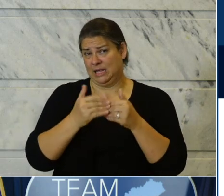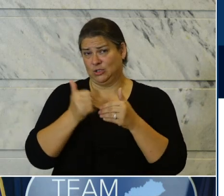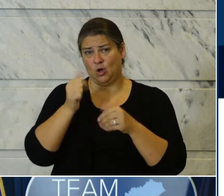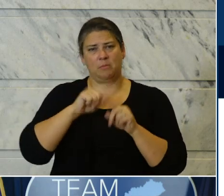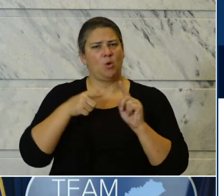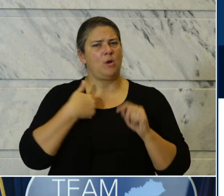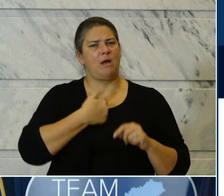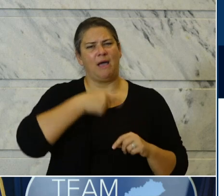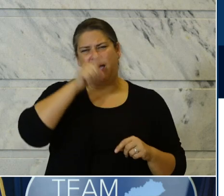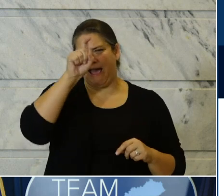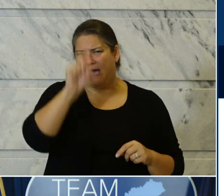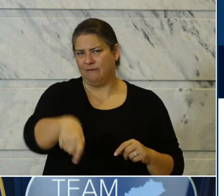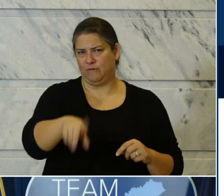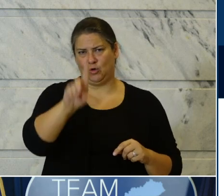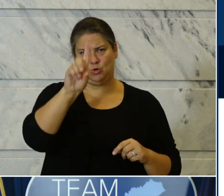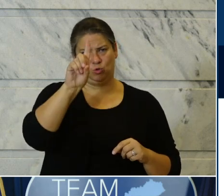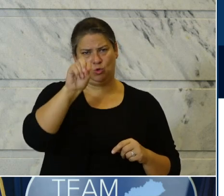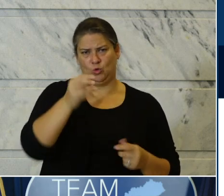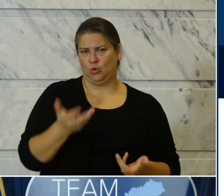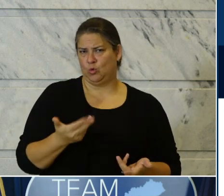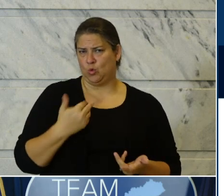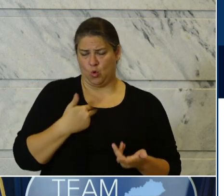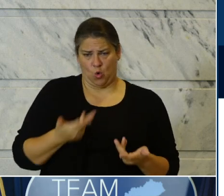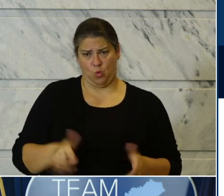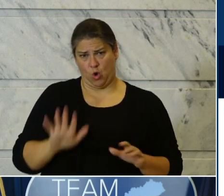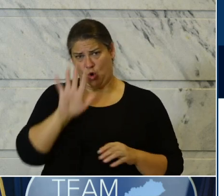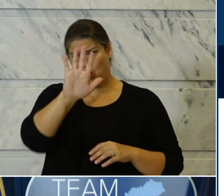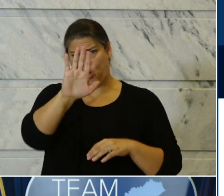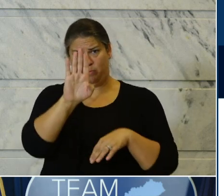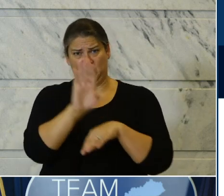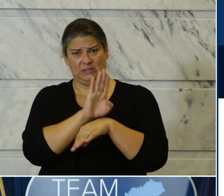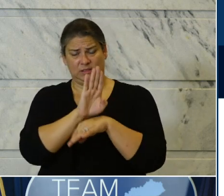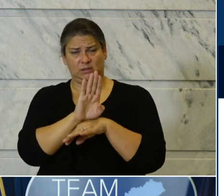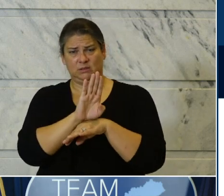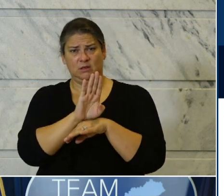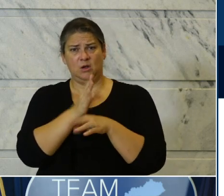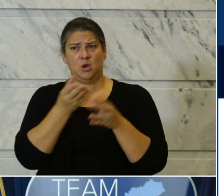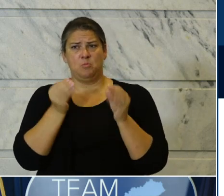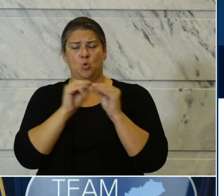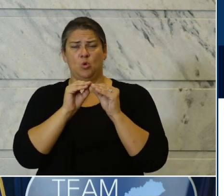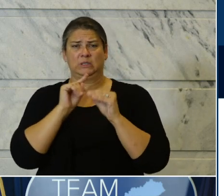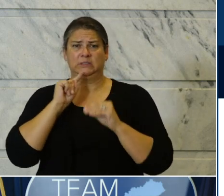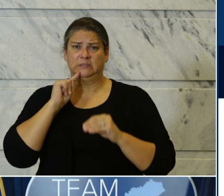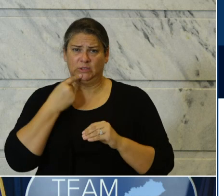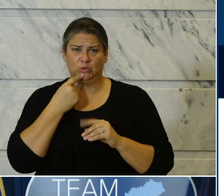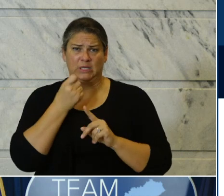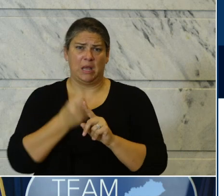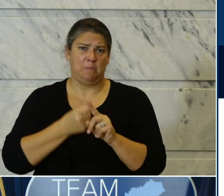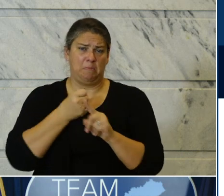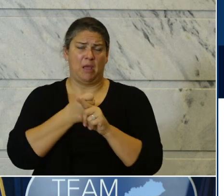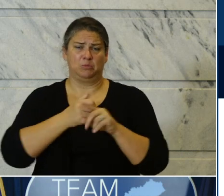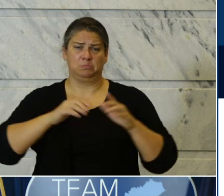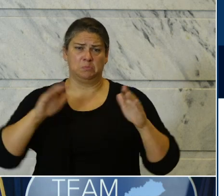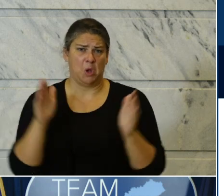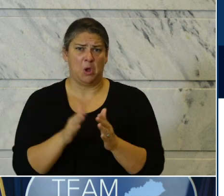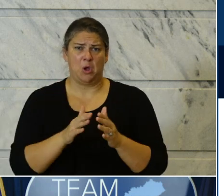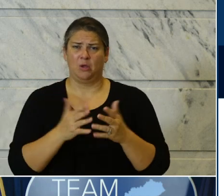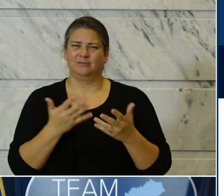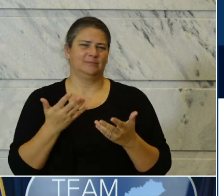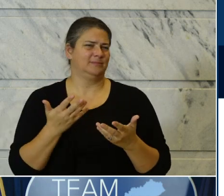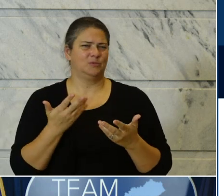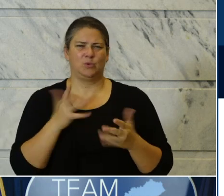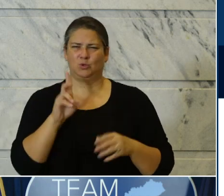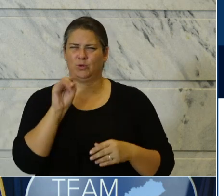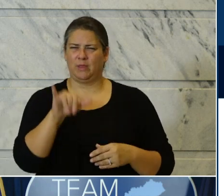this step so that your business is not impacted on a more difficult level.